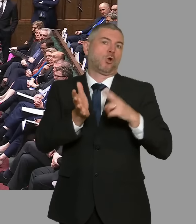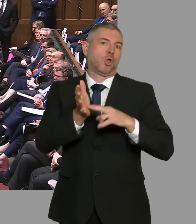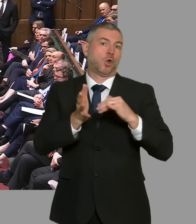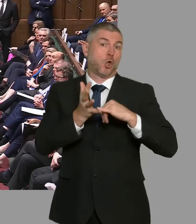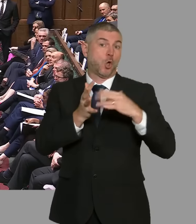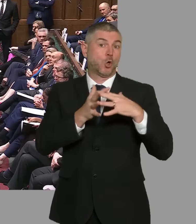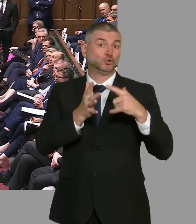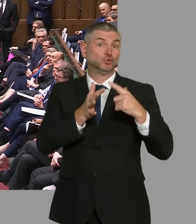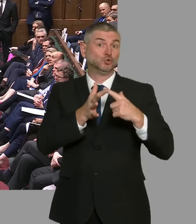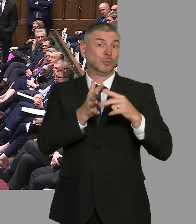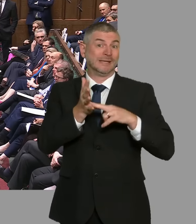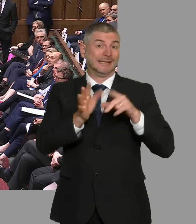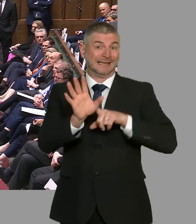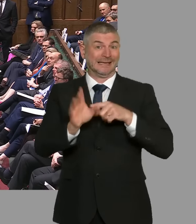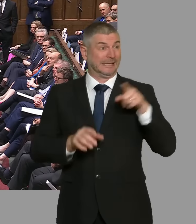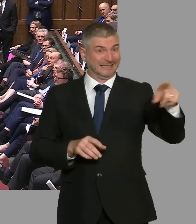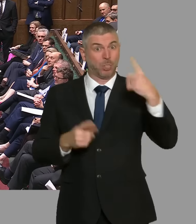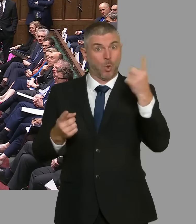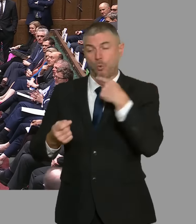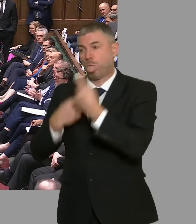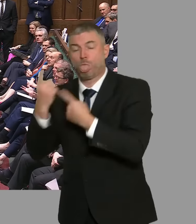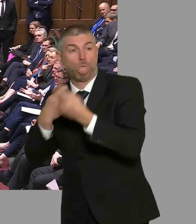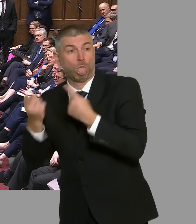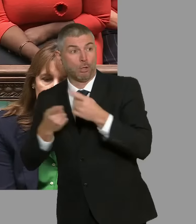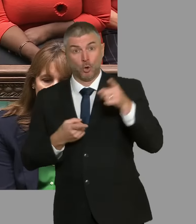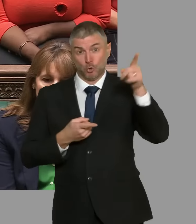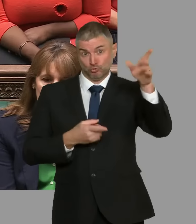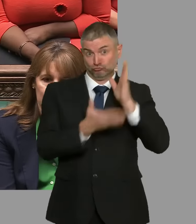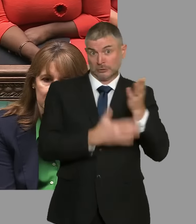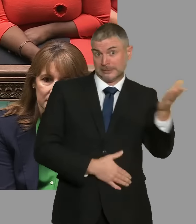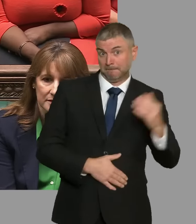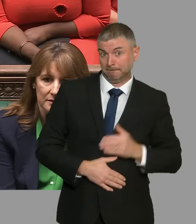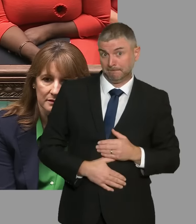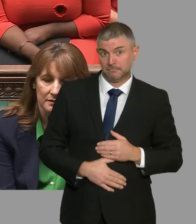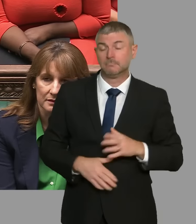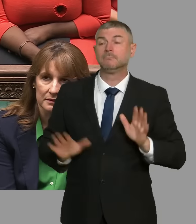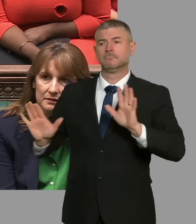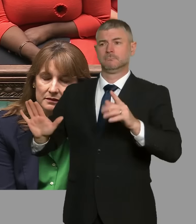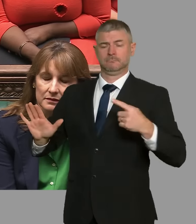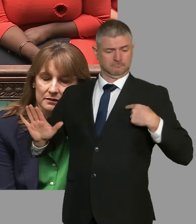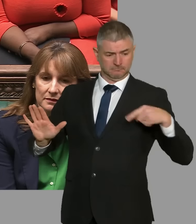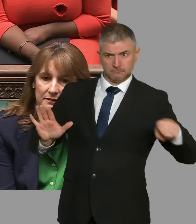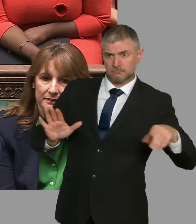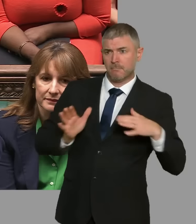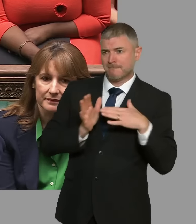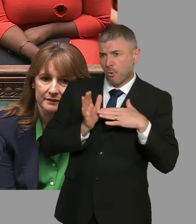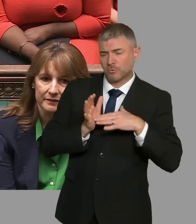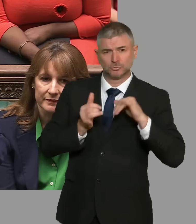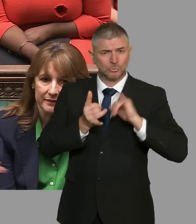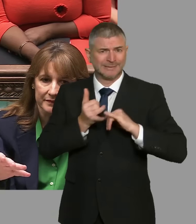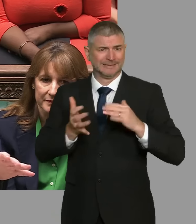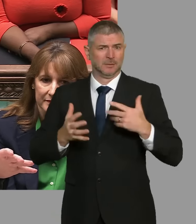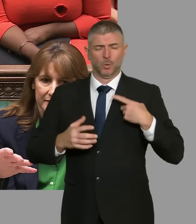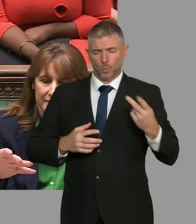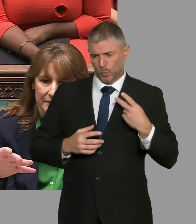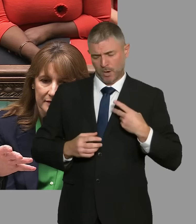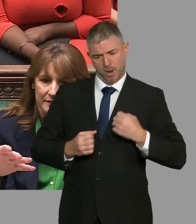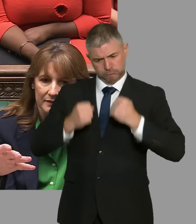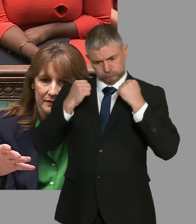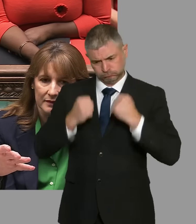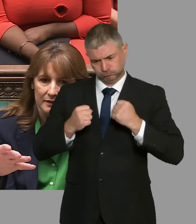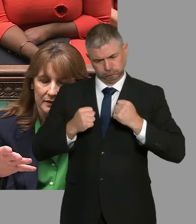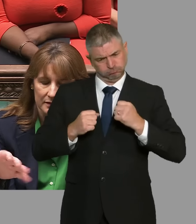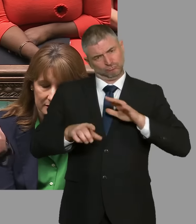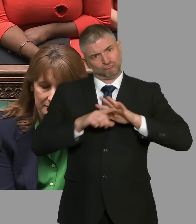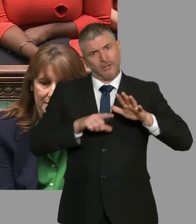McSweeney, my team and I are absolutely focused on delivering for the country. And let me be clear, of course, Mr. Speaker, I've never authorised attacks